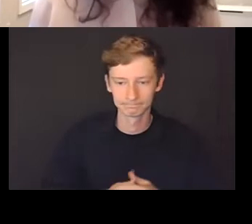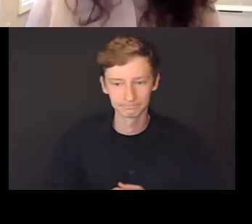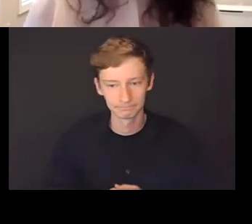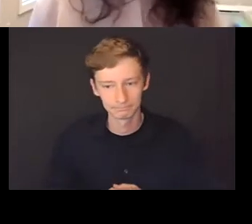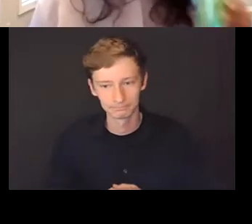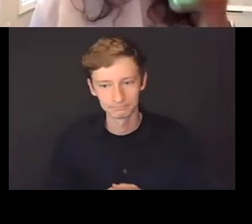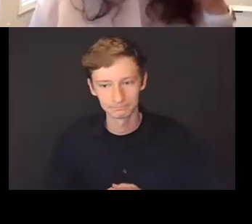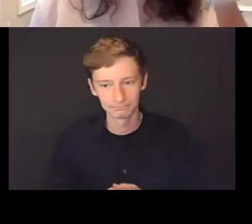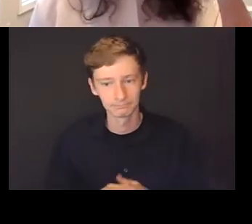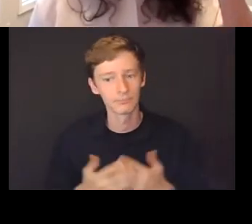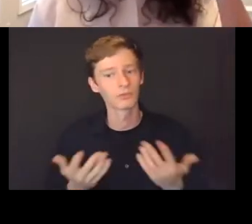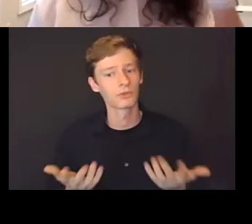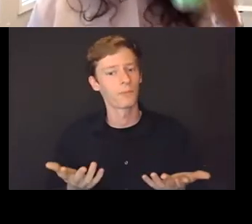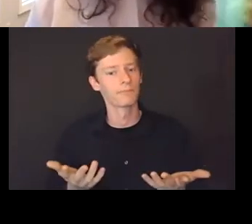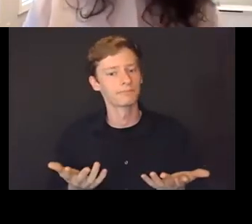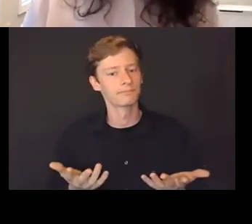that is all to say,